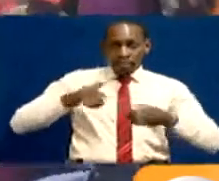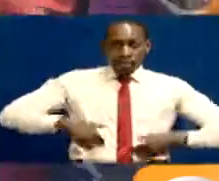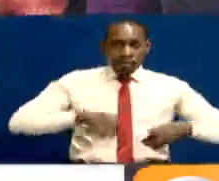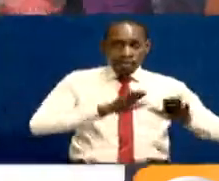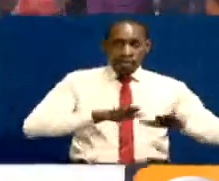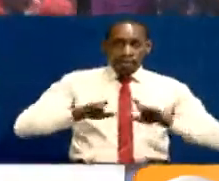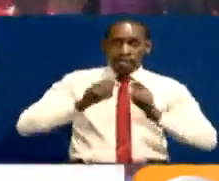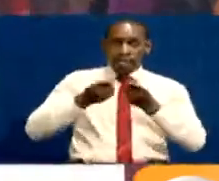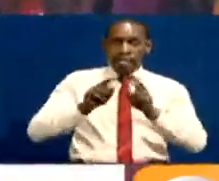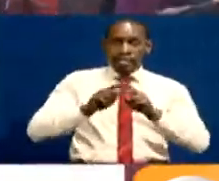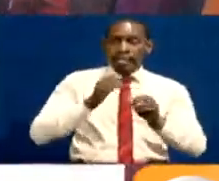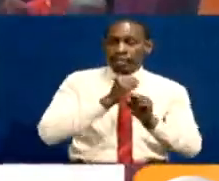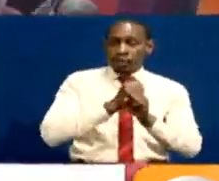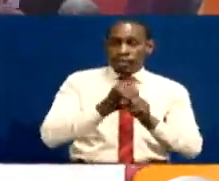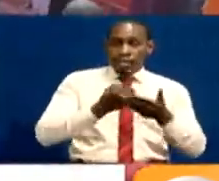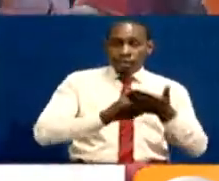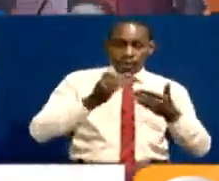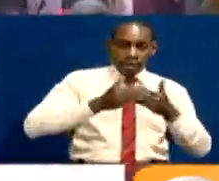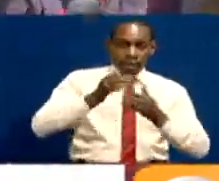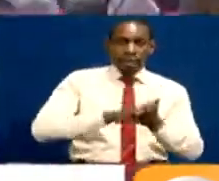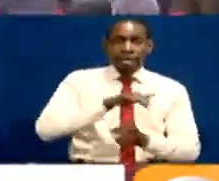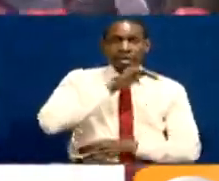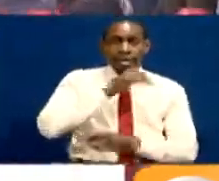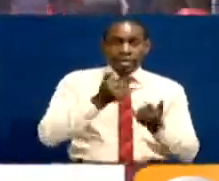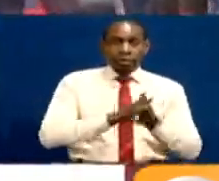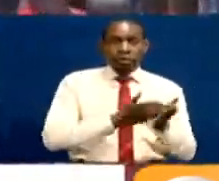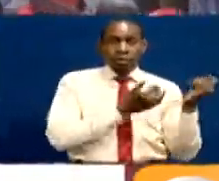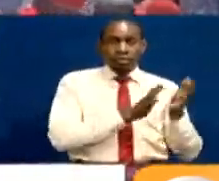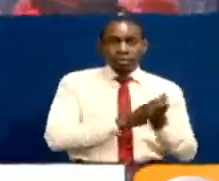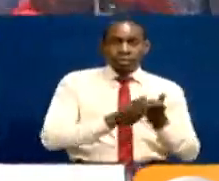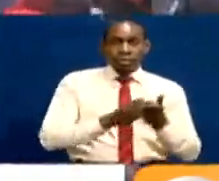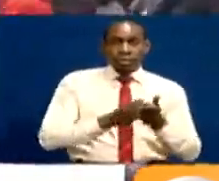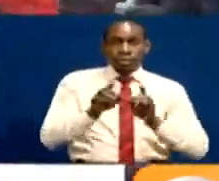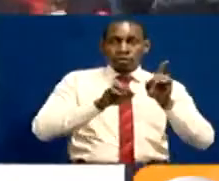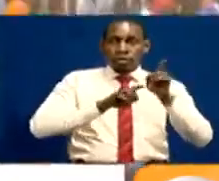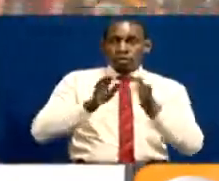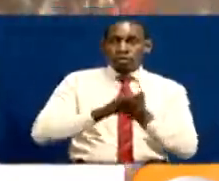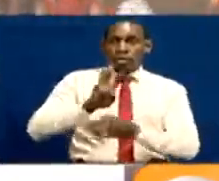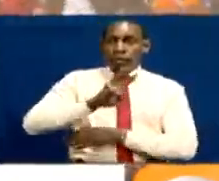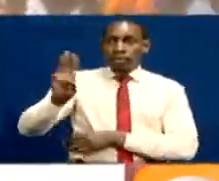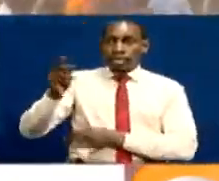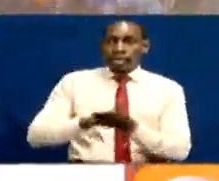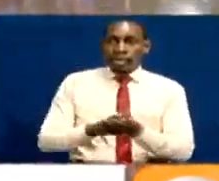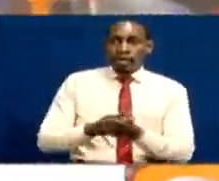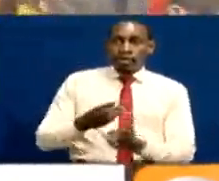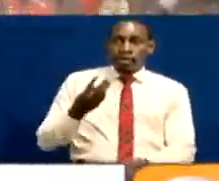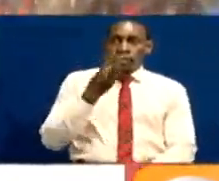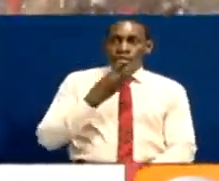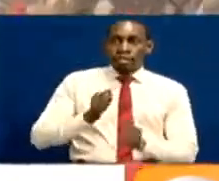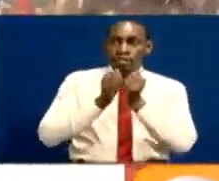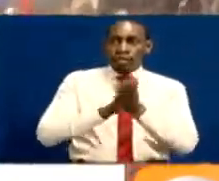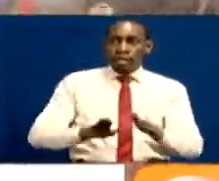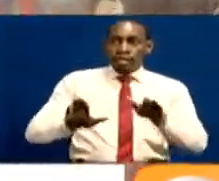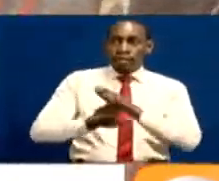rallies. The teams start their assignments this week with Odinga scheduled for a week-long tour of Western Kenya on Wednesday, with his